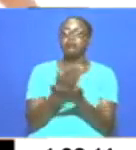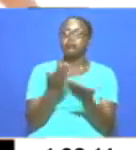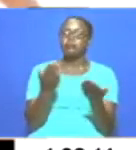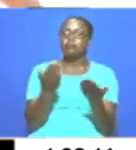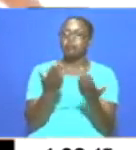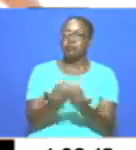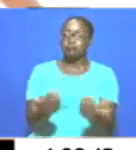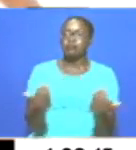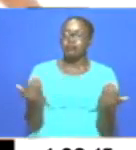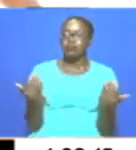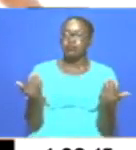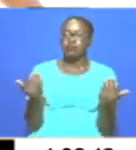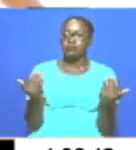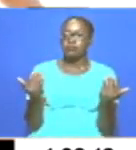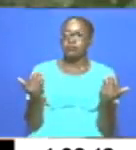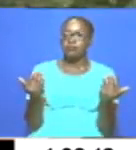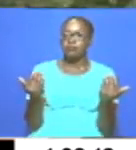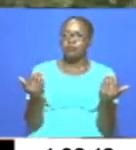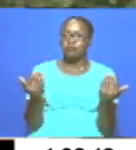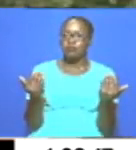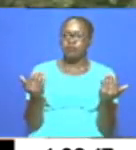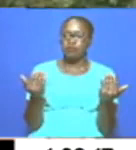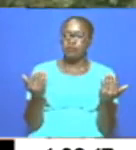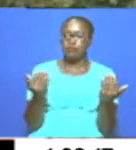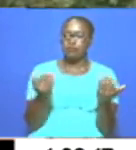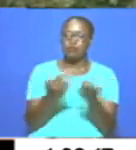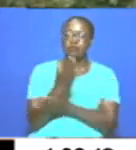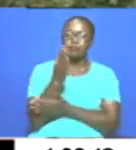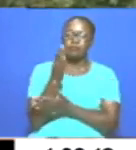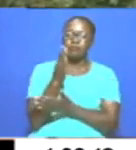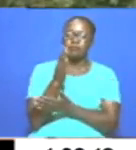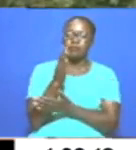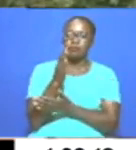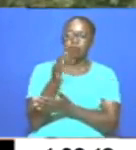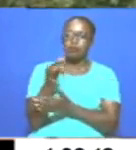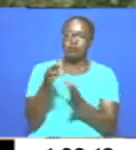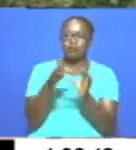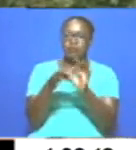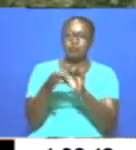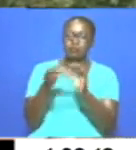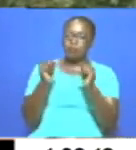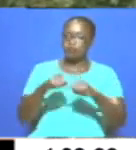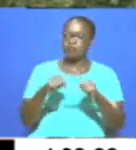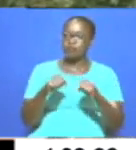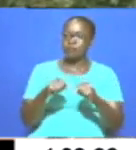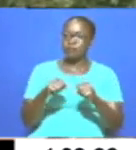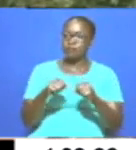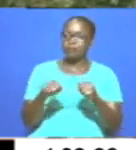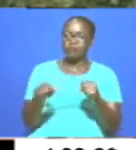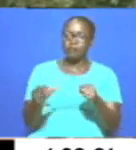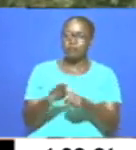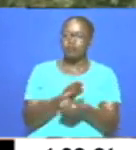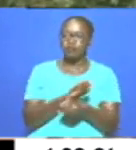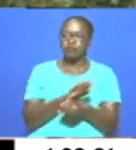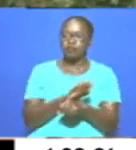things we had to ensure this coalition agreement is totally